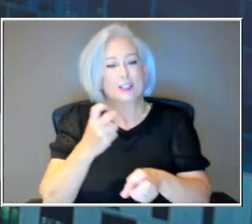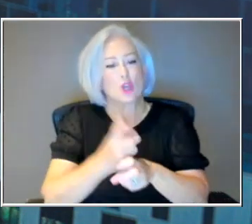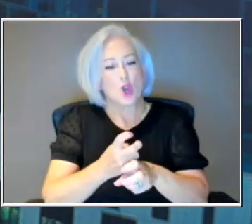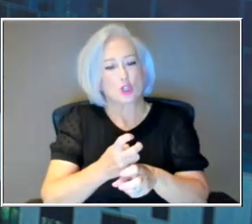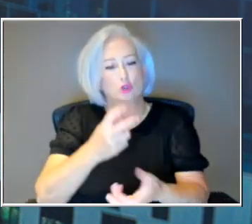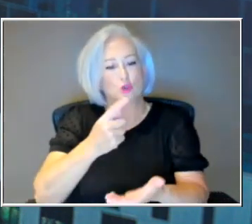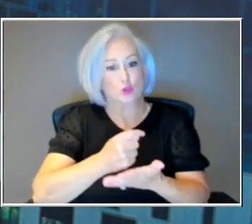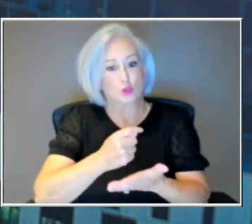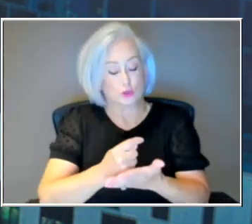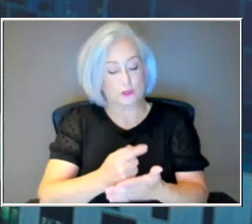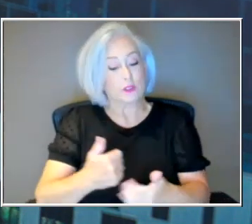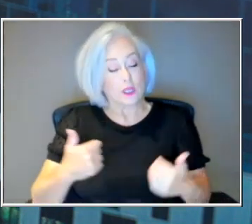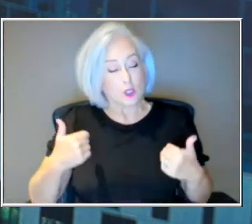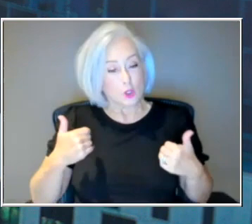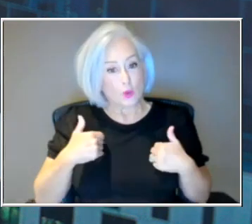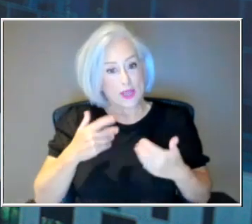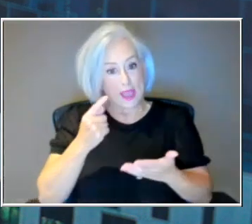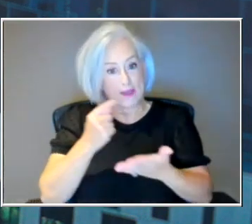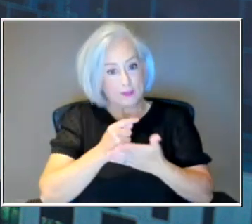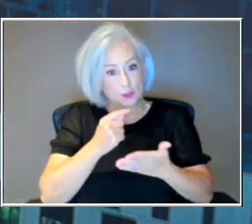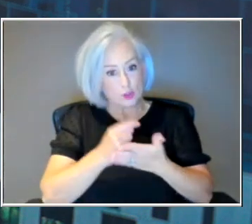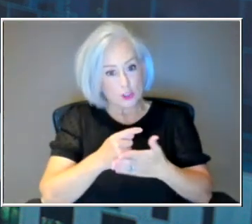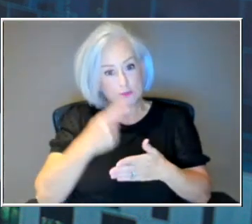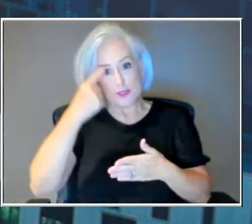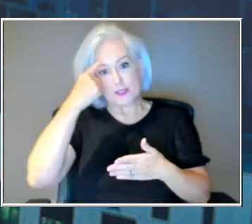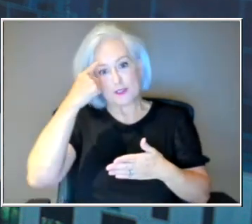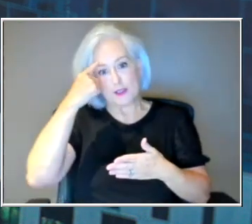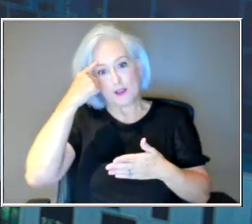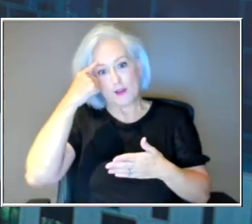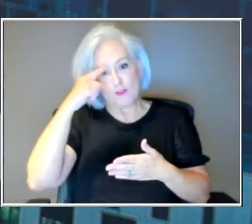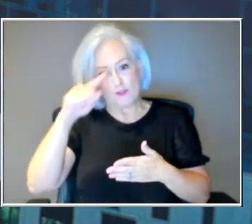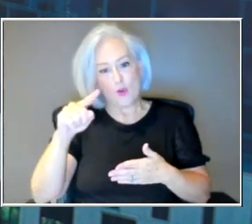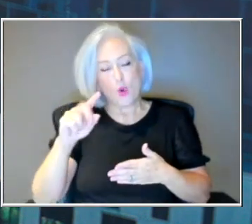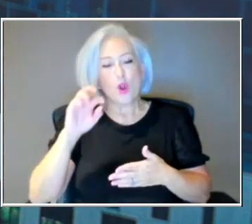are effective for what we call neuropathic pain.